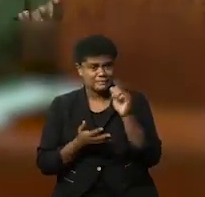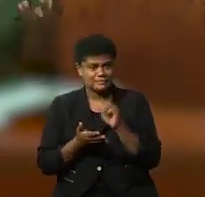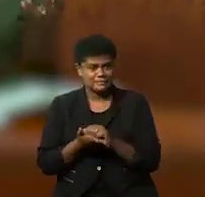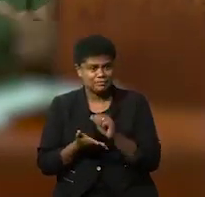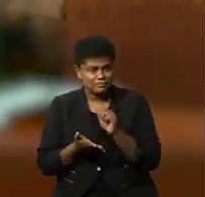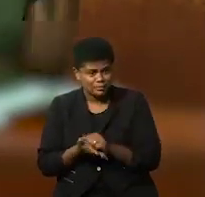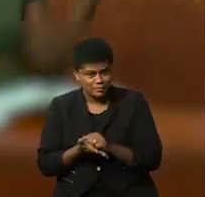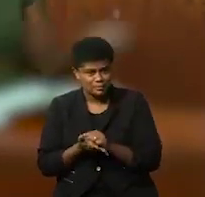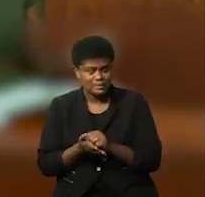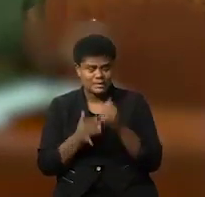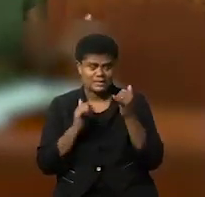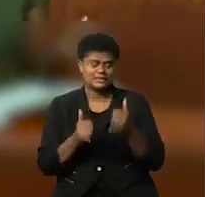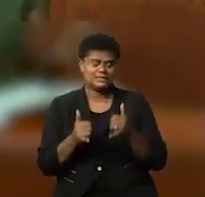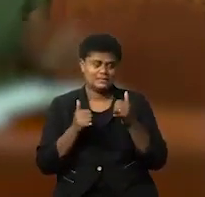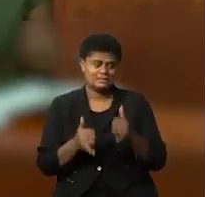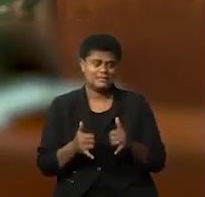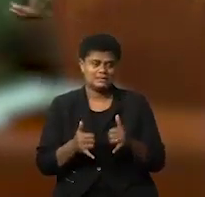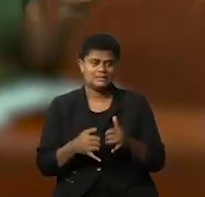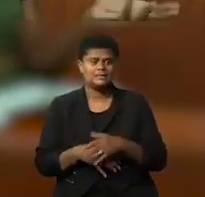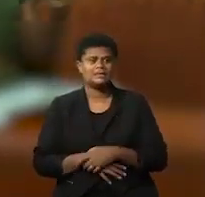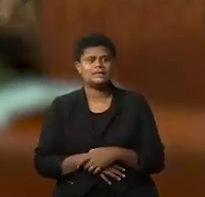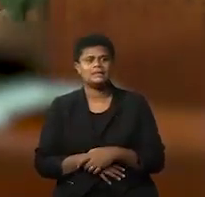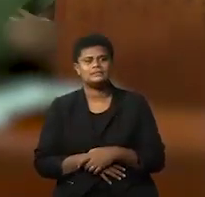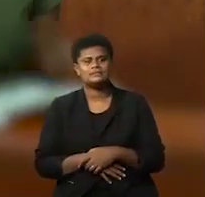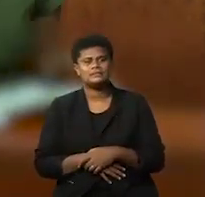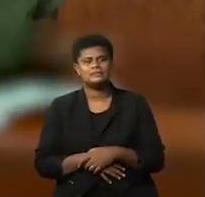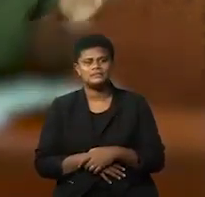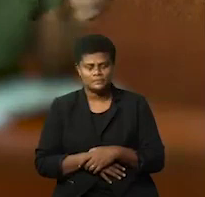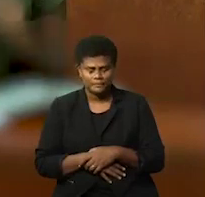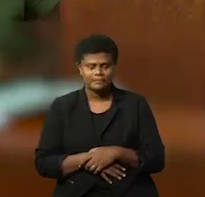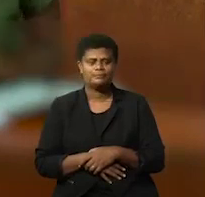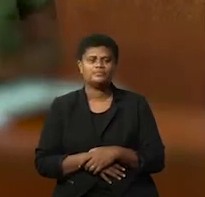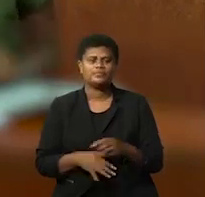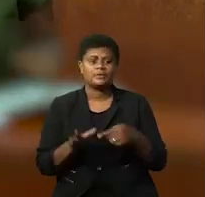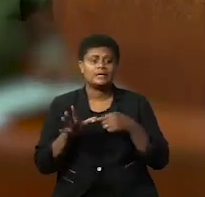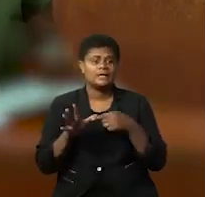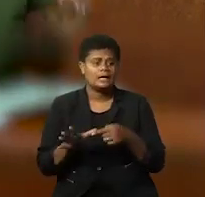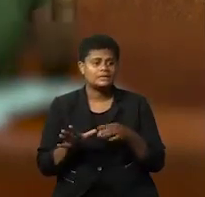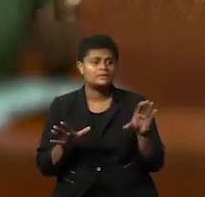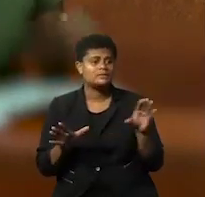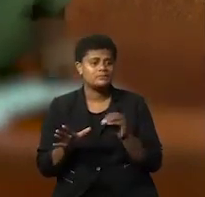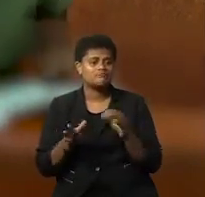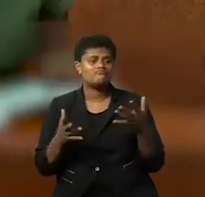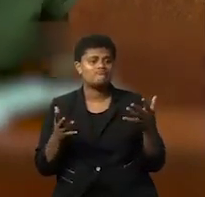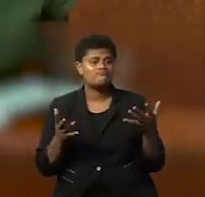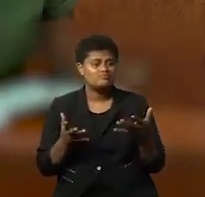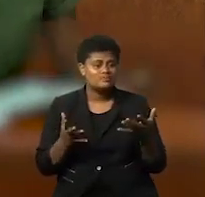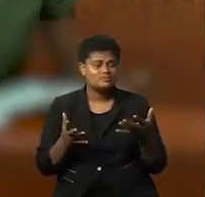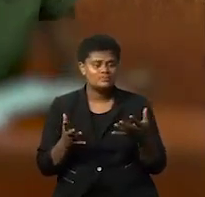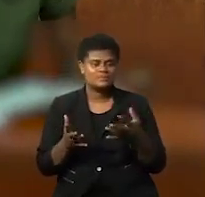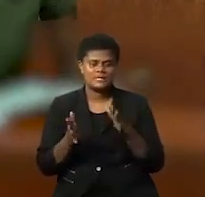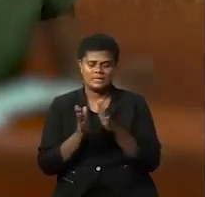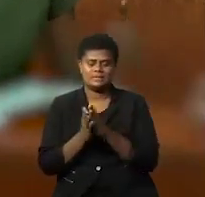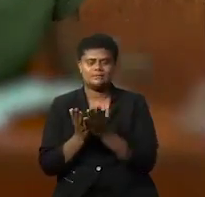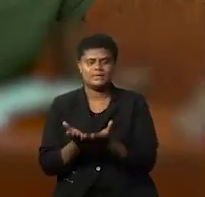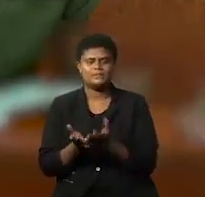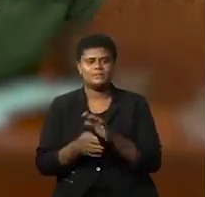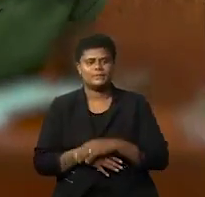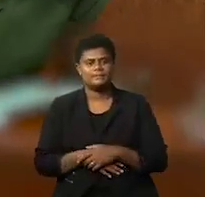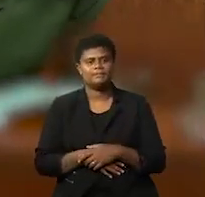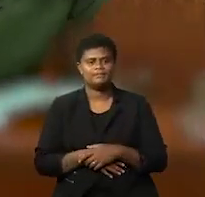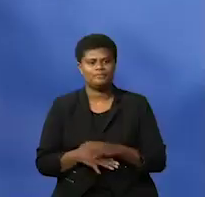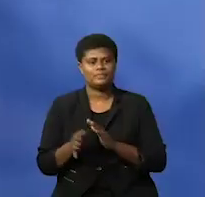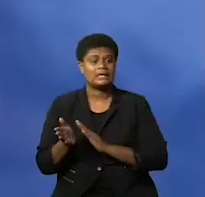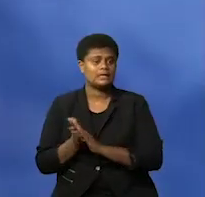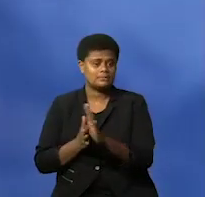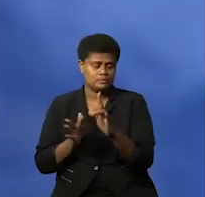way of judgment and the nature of the God that we serve. But we'll turn to the Bible, of course. Mm. We'll turn to the Bible for our answers. Hebrews chapter 12, verse 23,